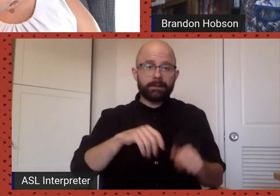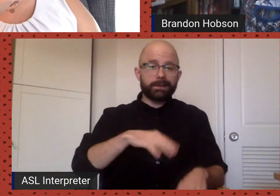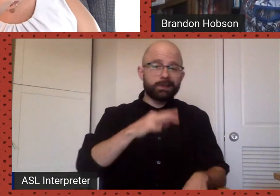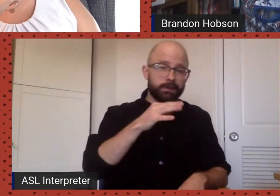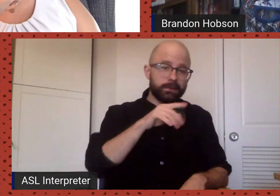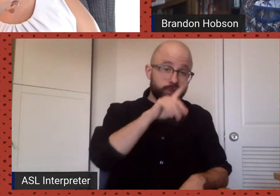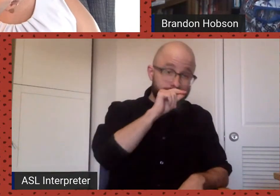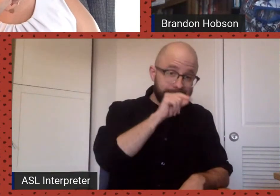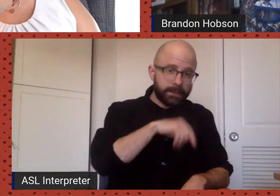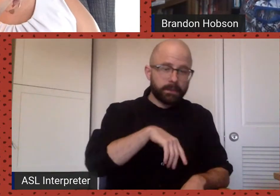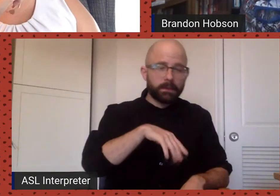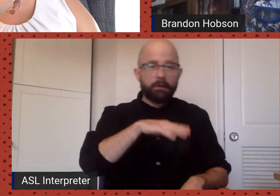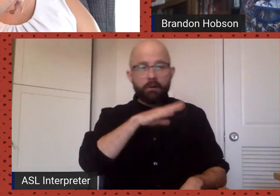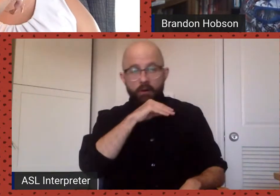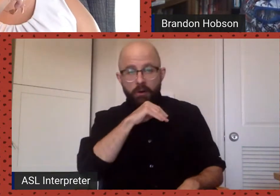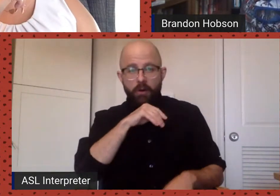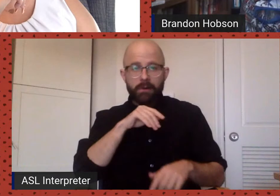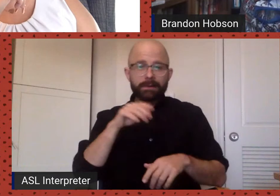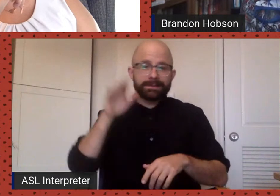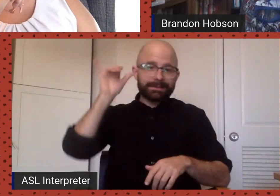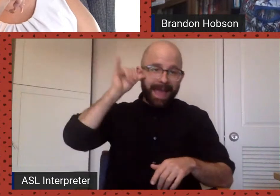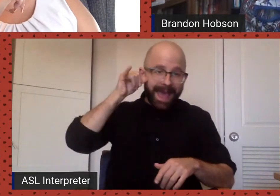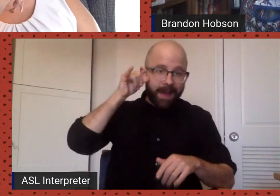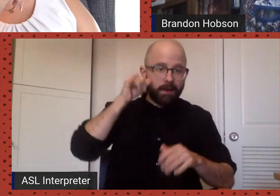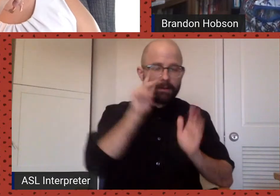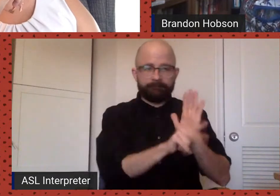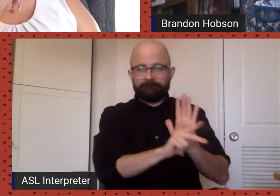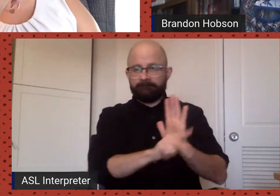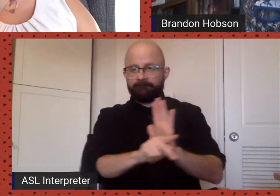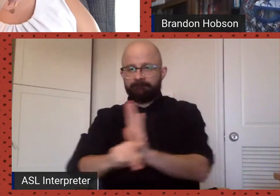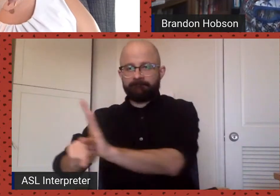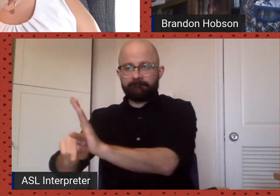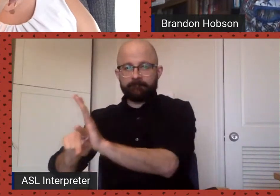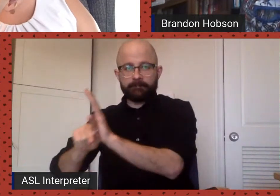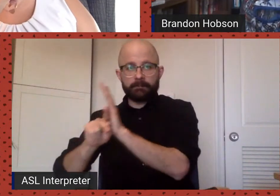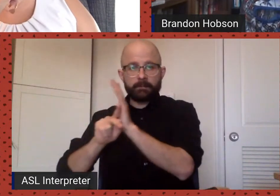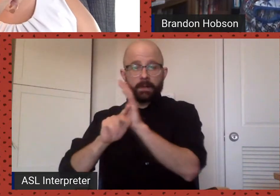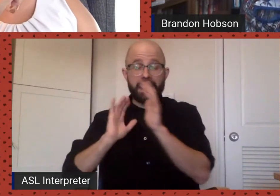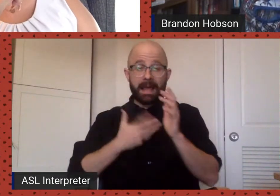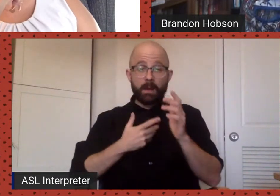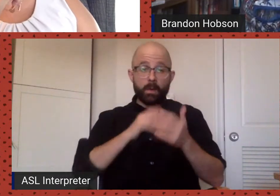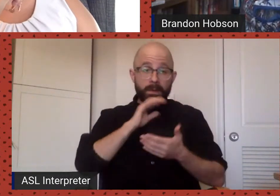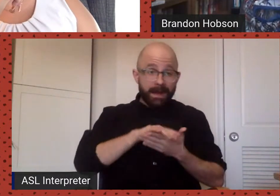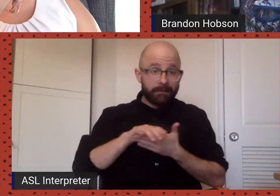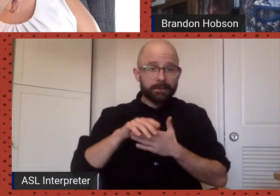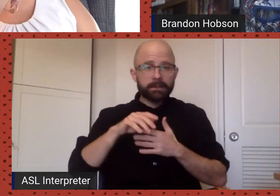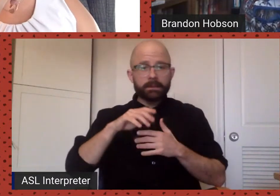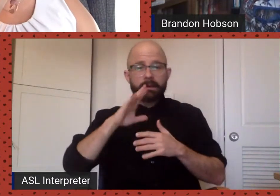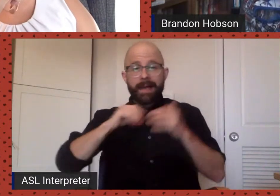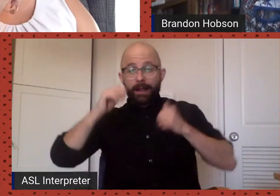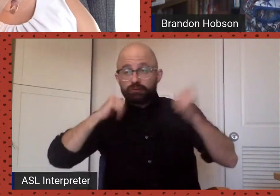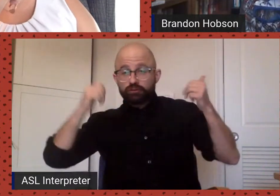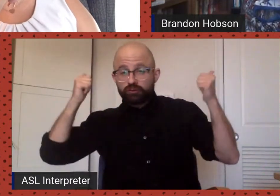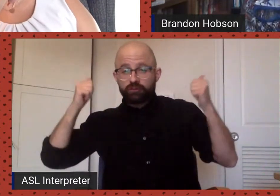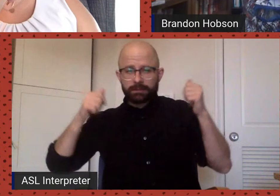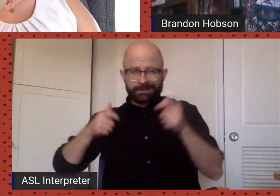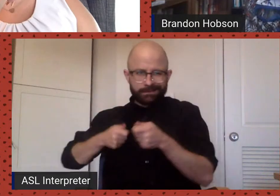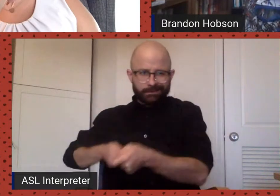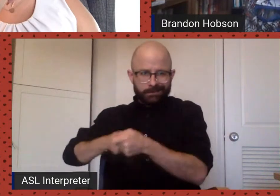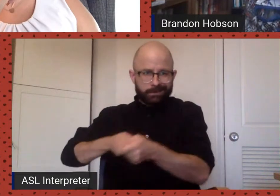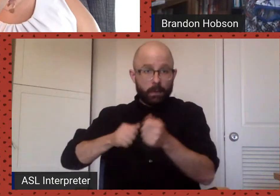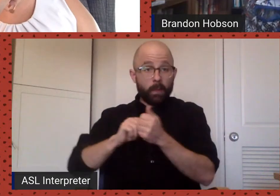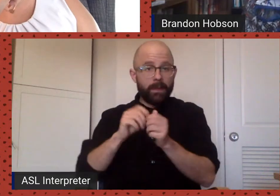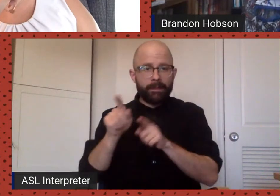cattle. They prodded our wives and our elders with bayonets as they forced them out